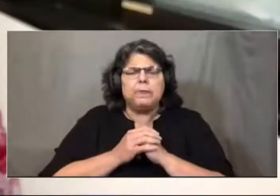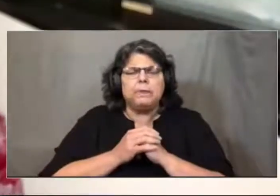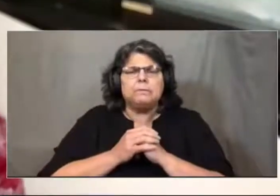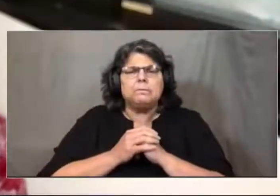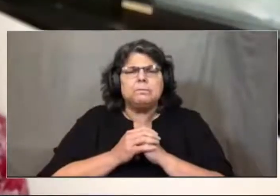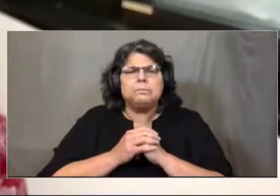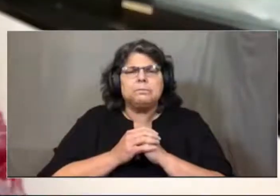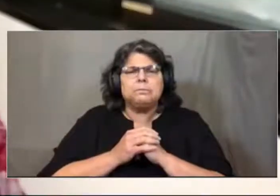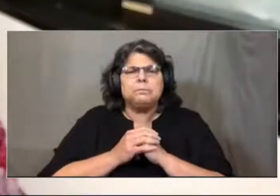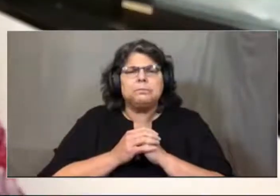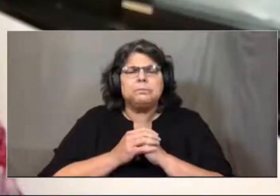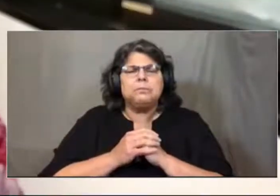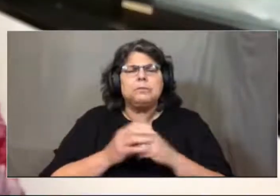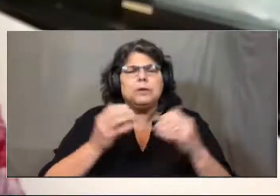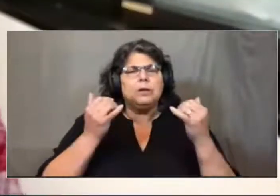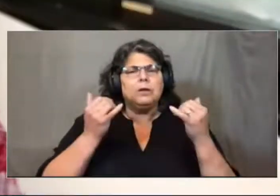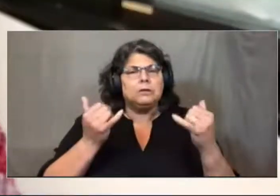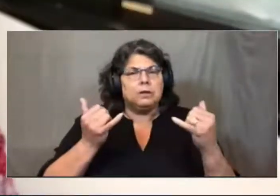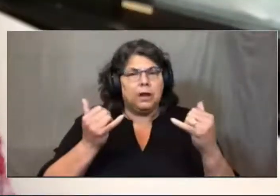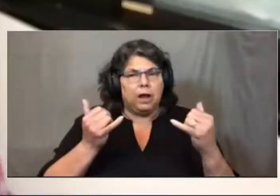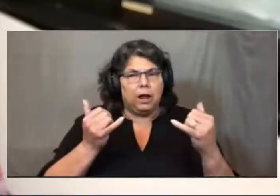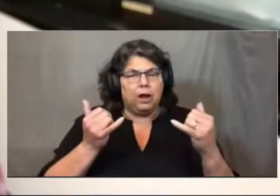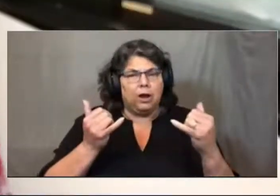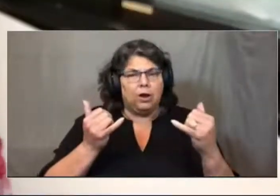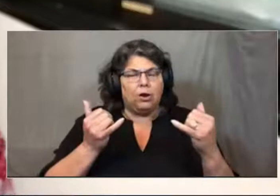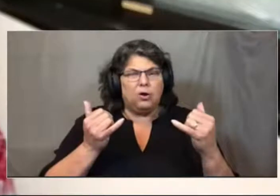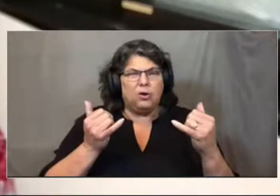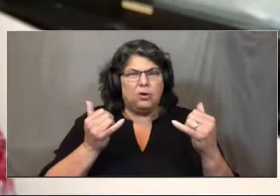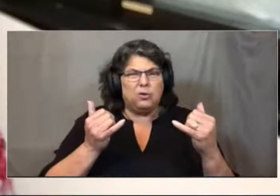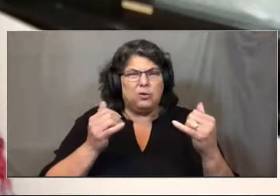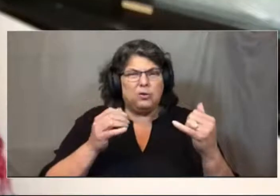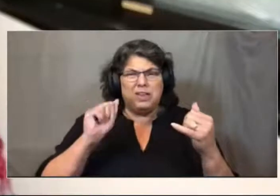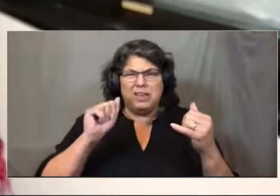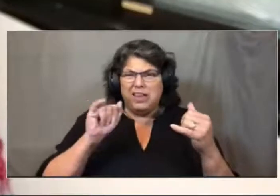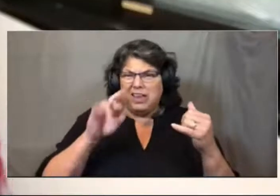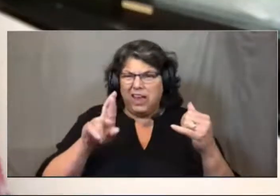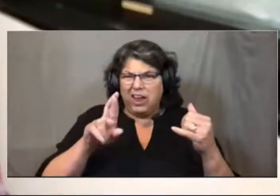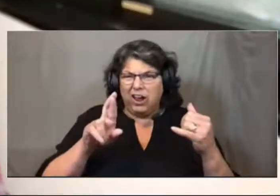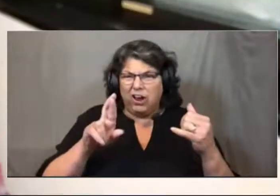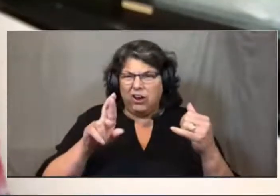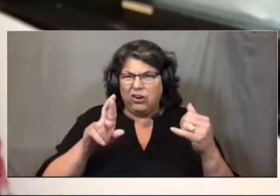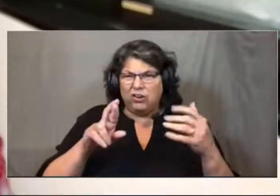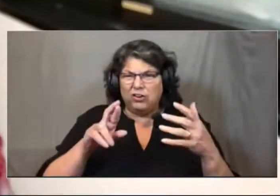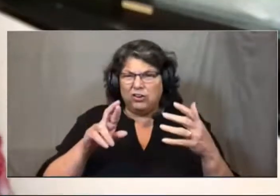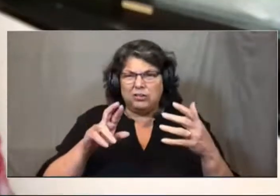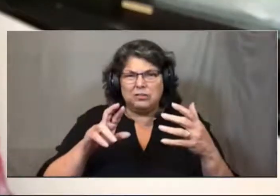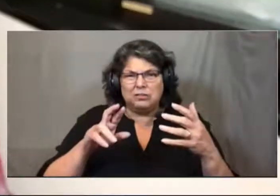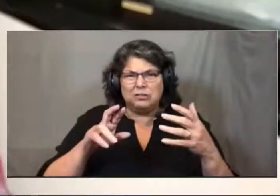So we are currently in the purple widespread tier in the